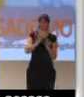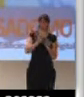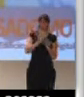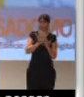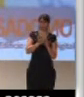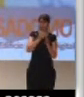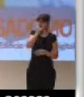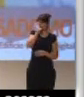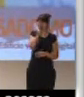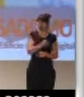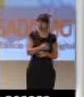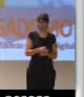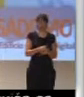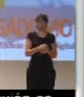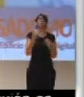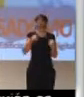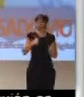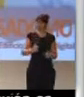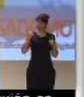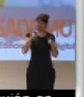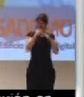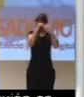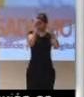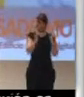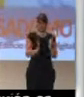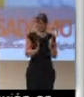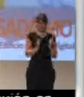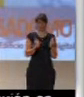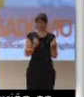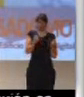live connection with this